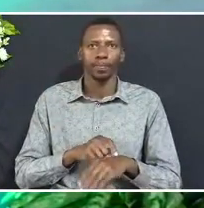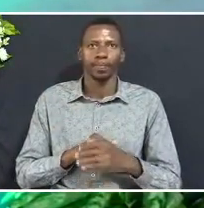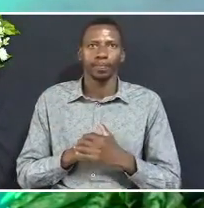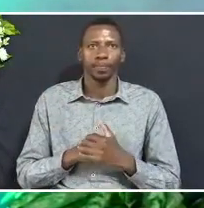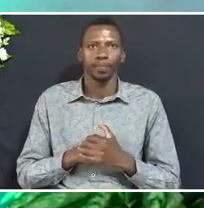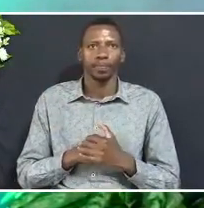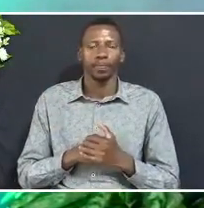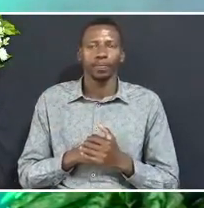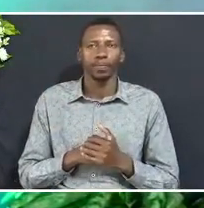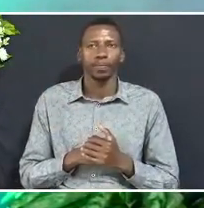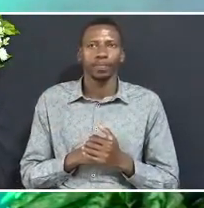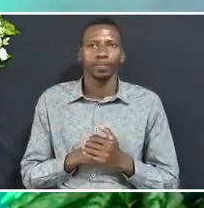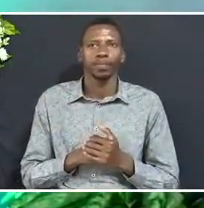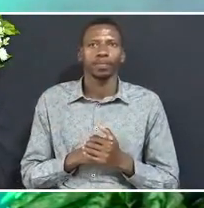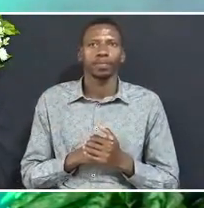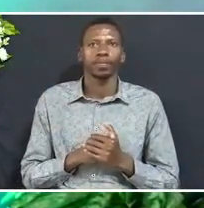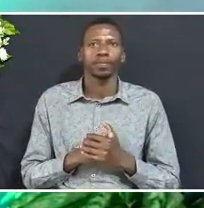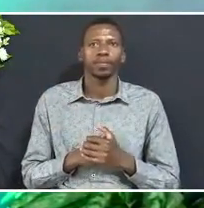to